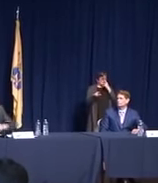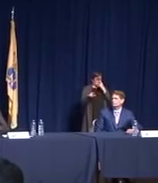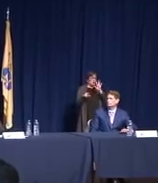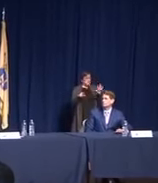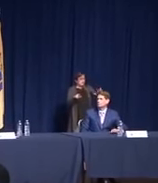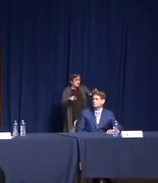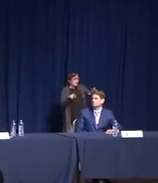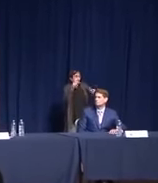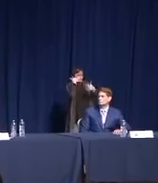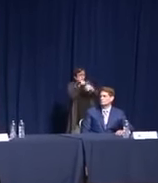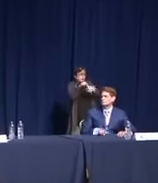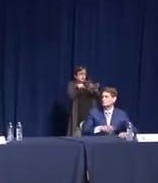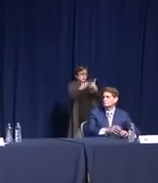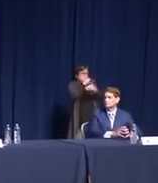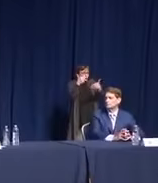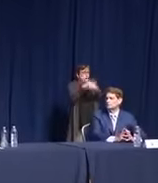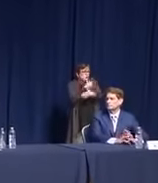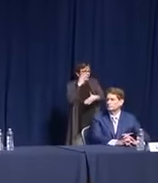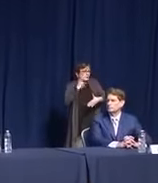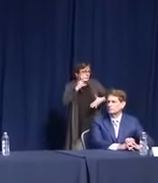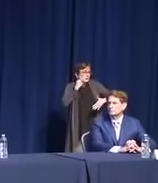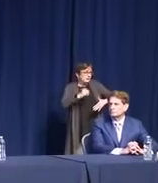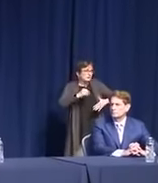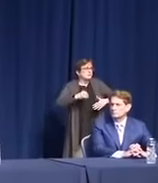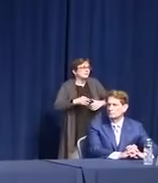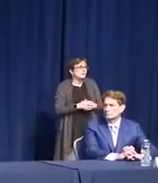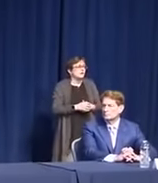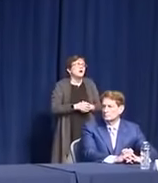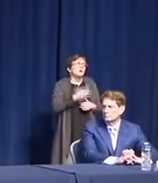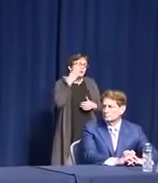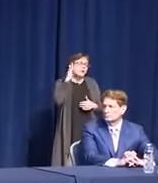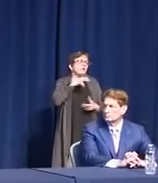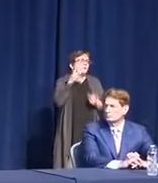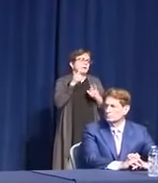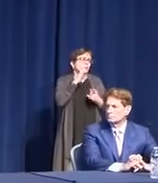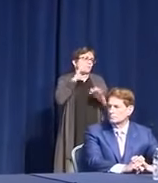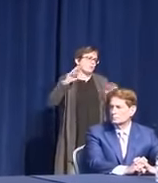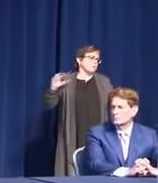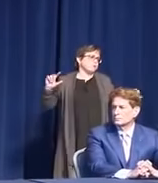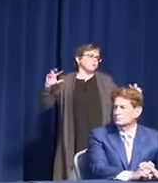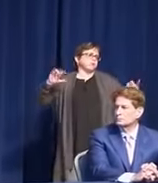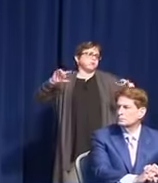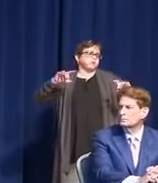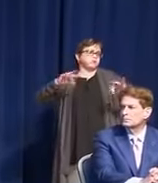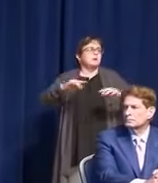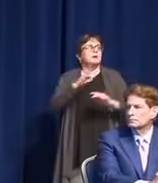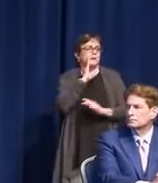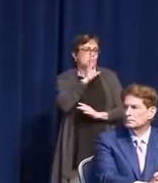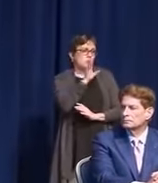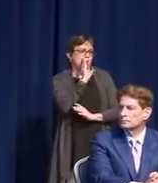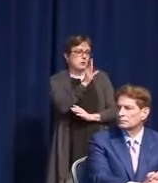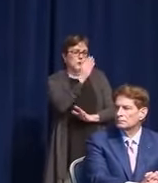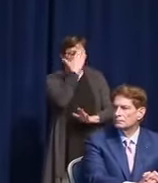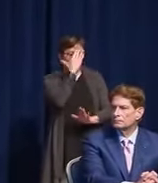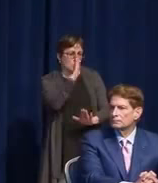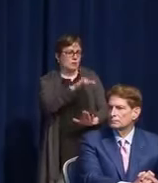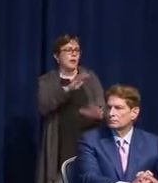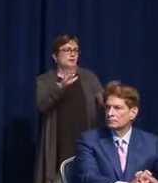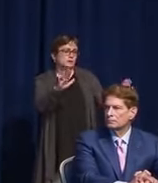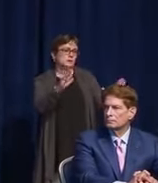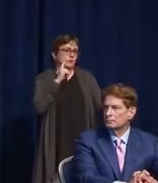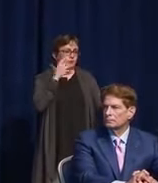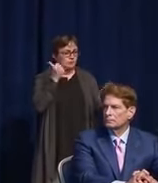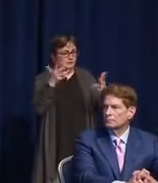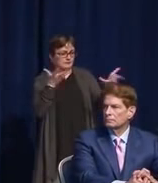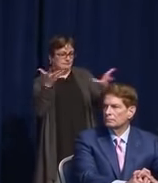this before, but we've got, an imbalance between supply and demand. Thank you, Chris. And Christine, I didn't mean